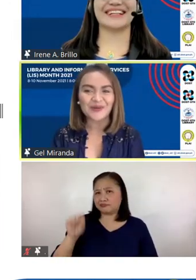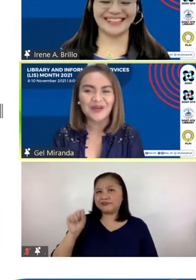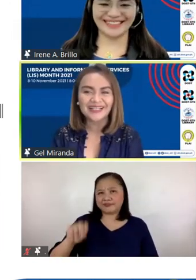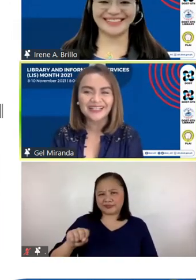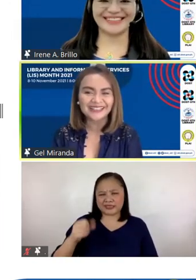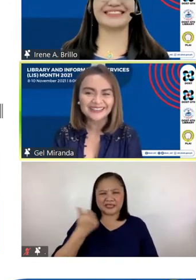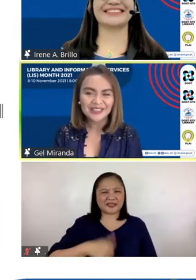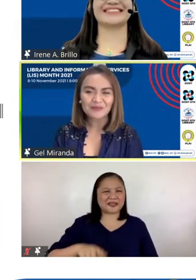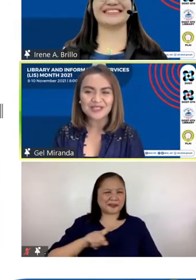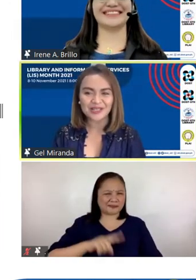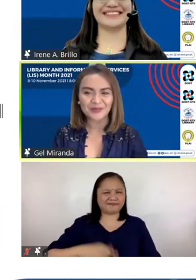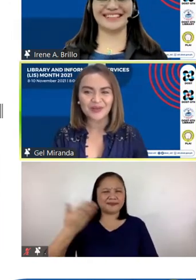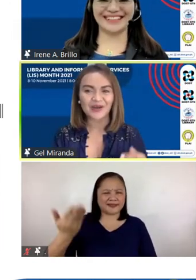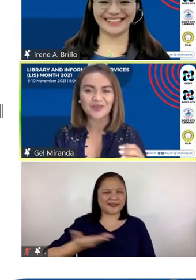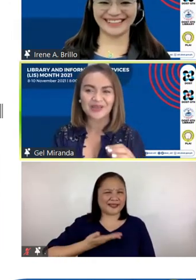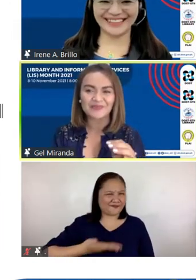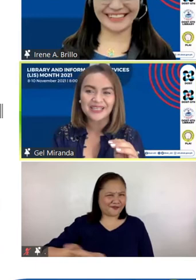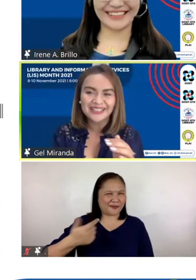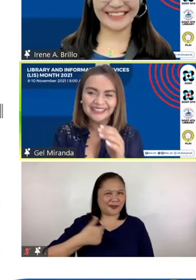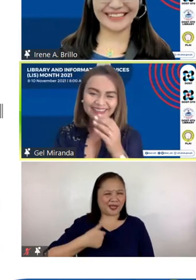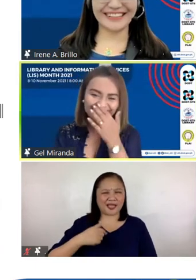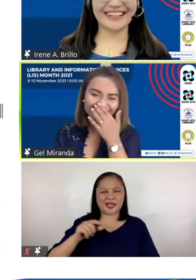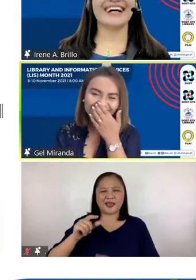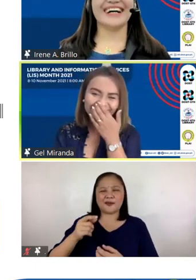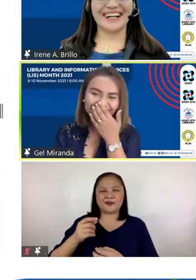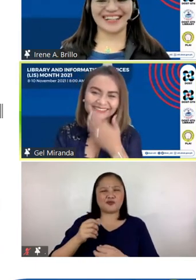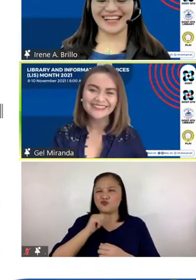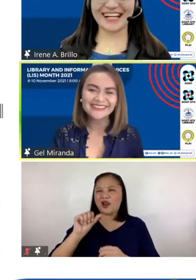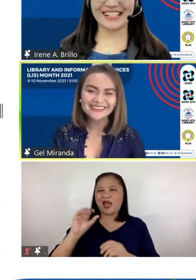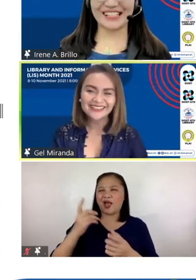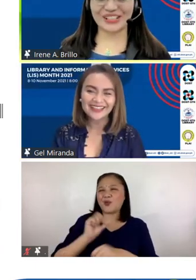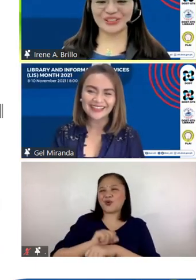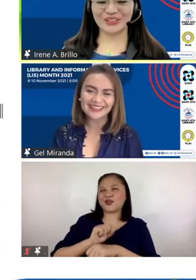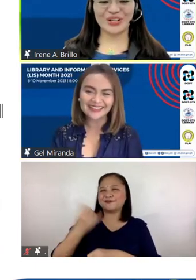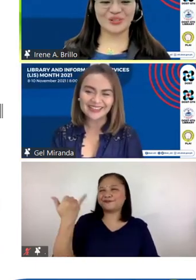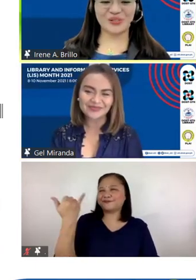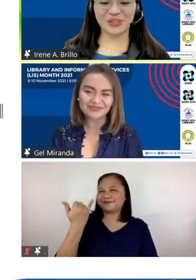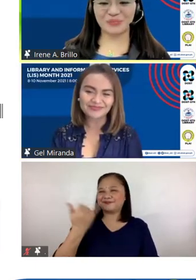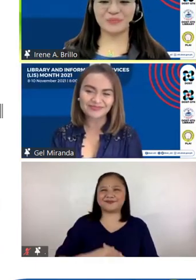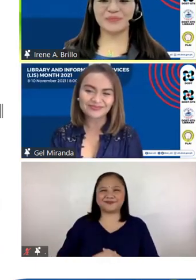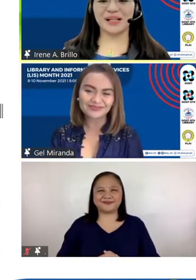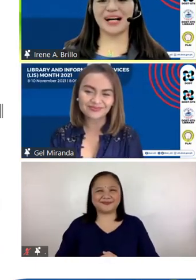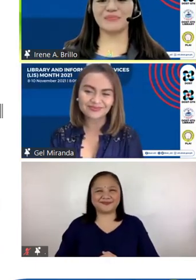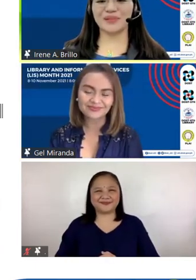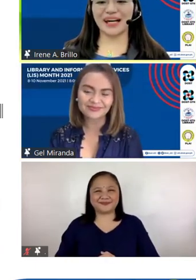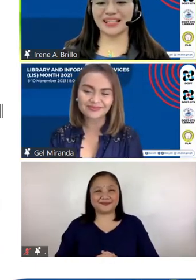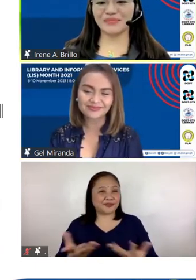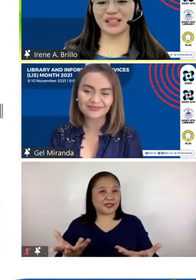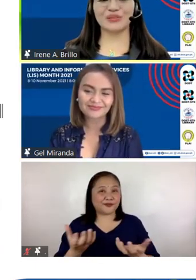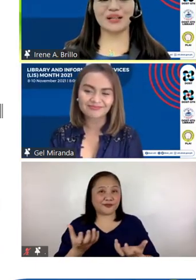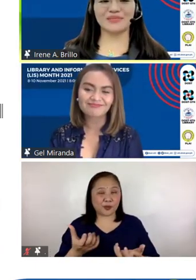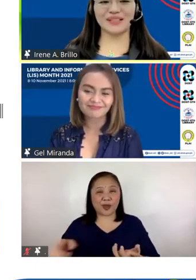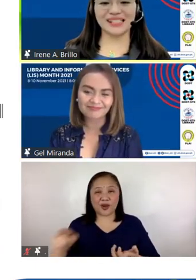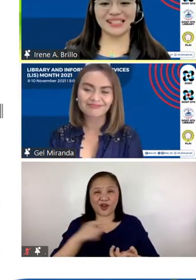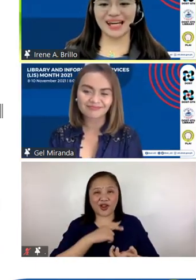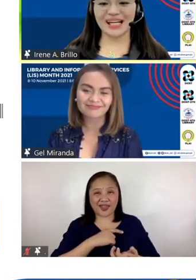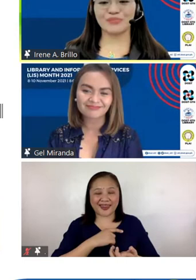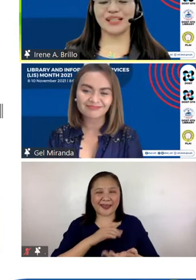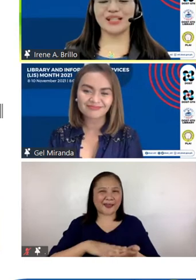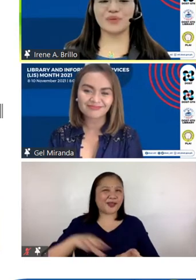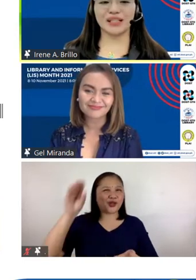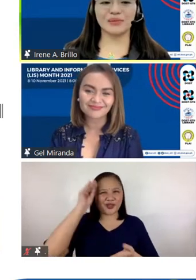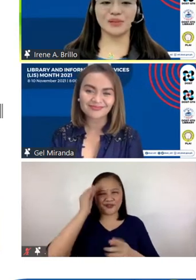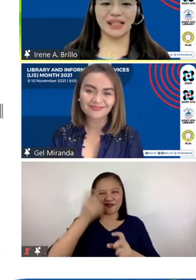po. Basta po wala akong taping. Ayan. So, kung gusto po po nating matuto kay Ms.